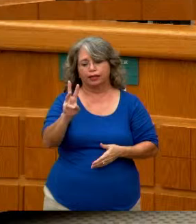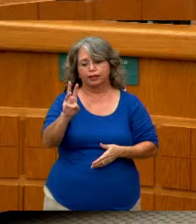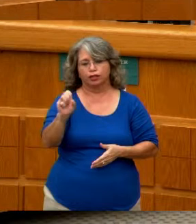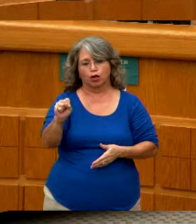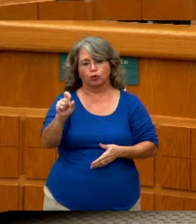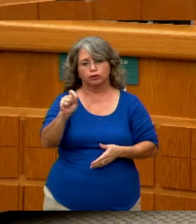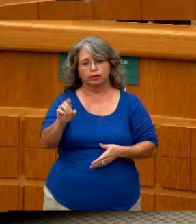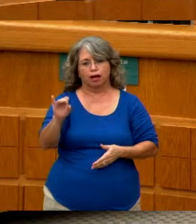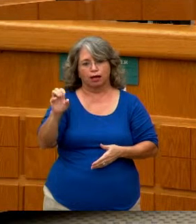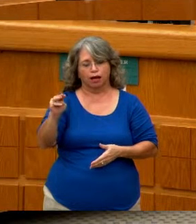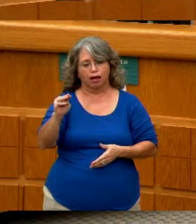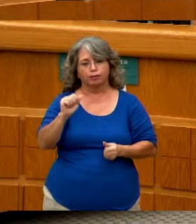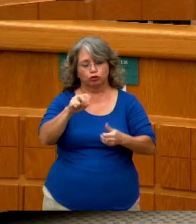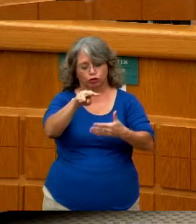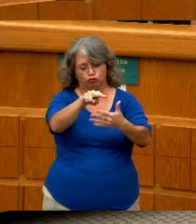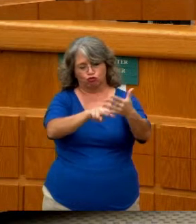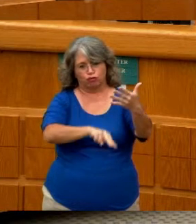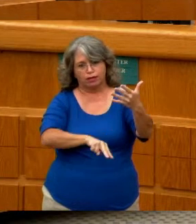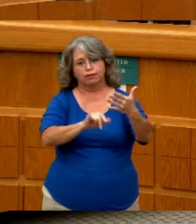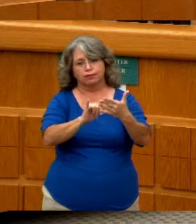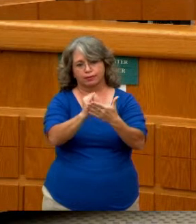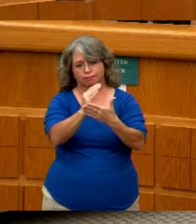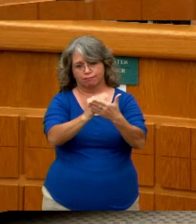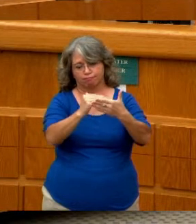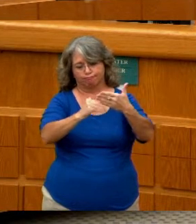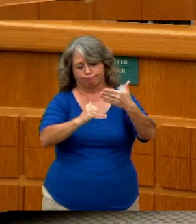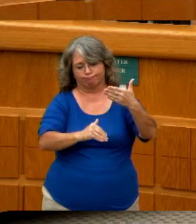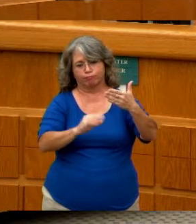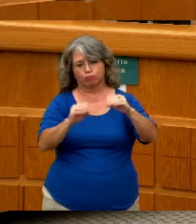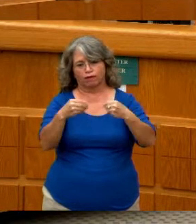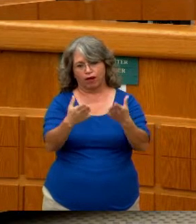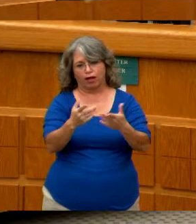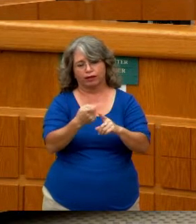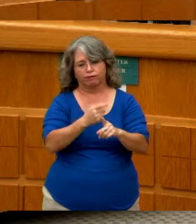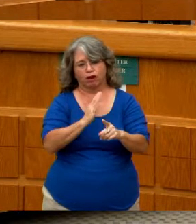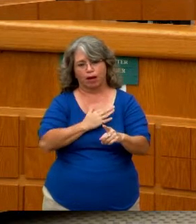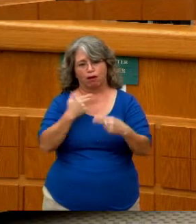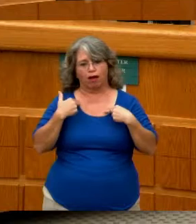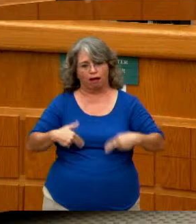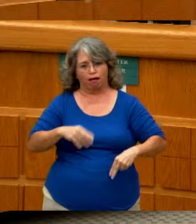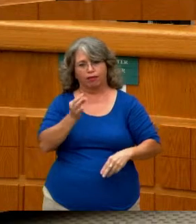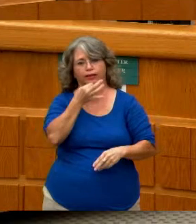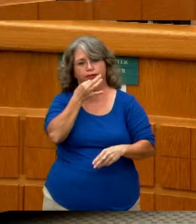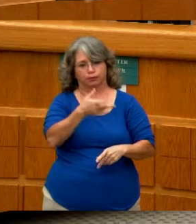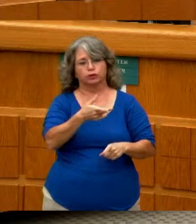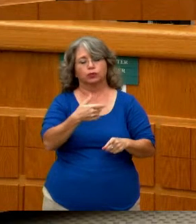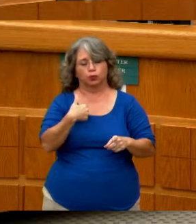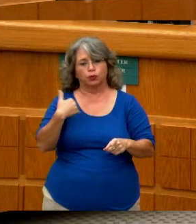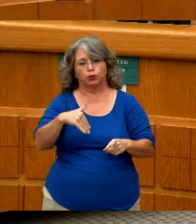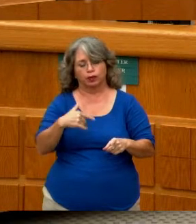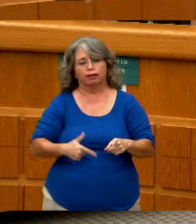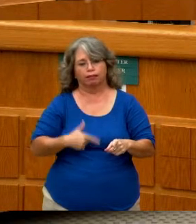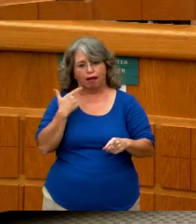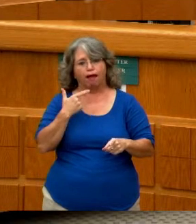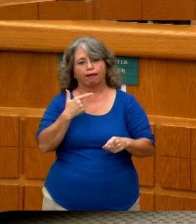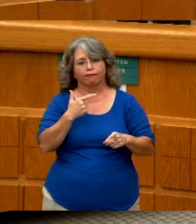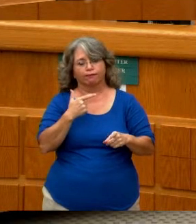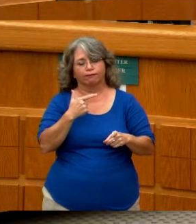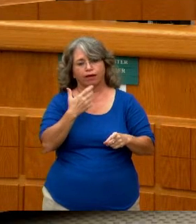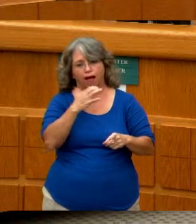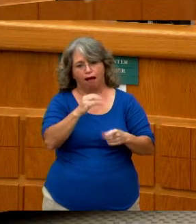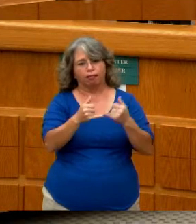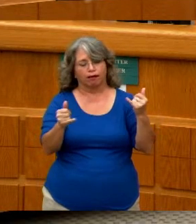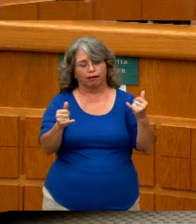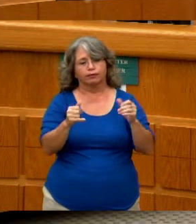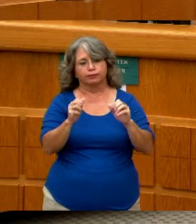noisesnose.com, and really read some of the great guidelines that have been provided to you by our health experts. It's live website. It's got so